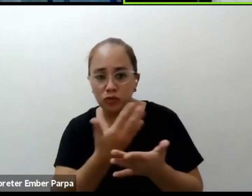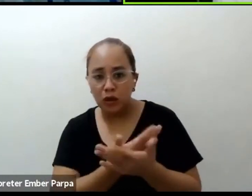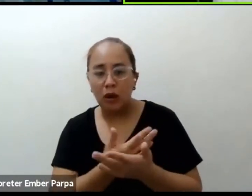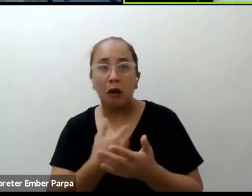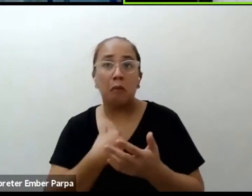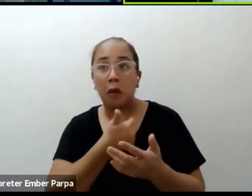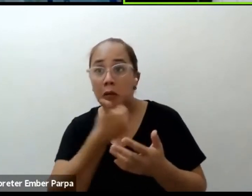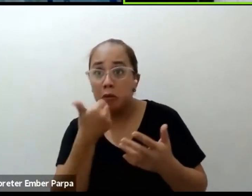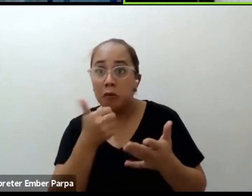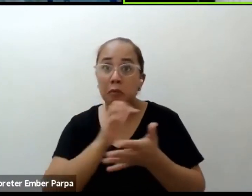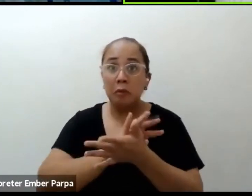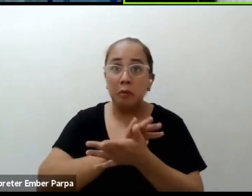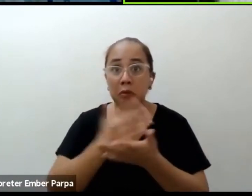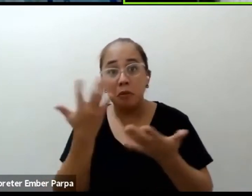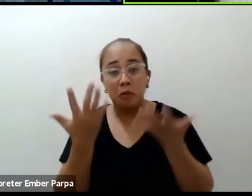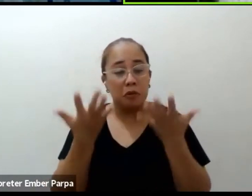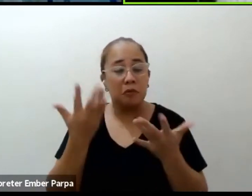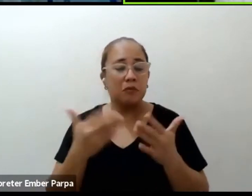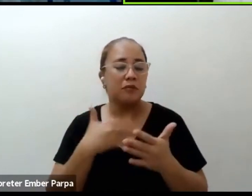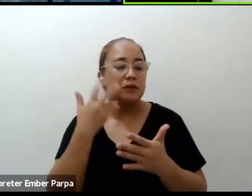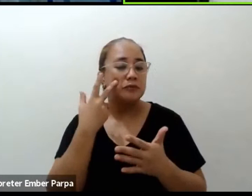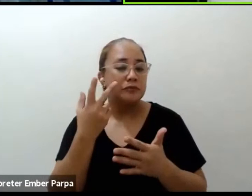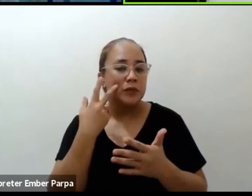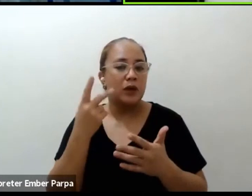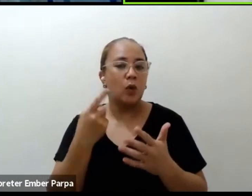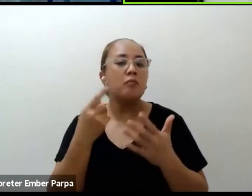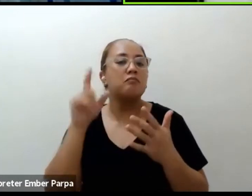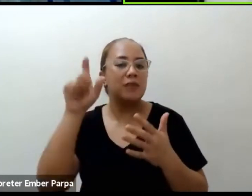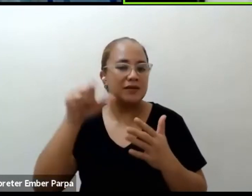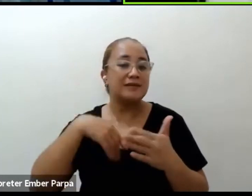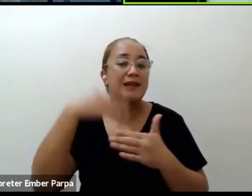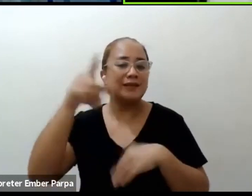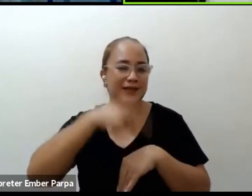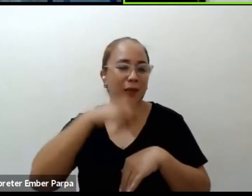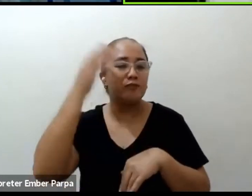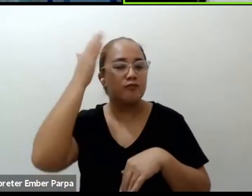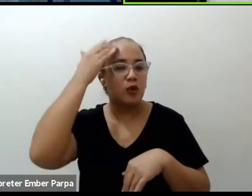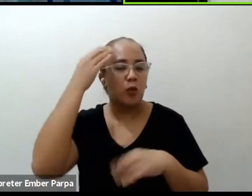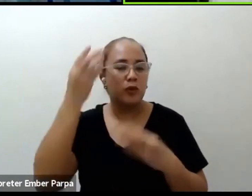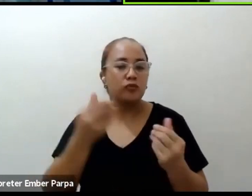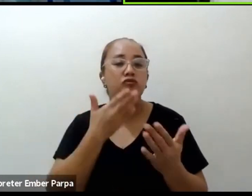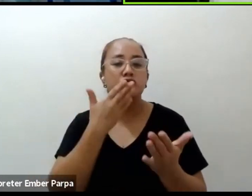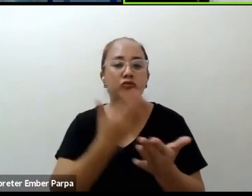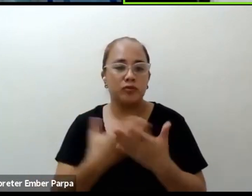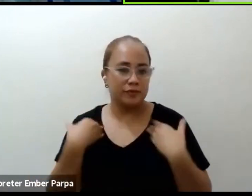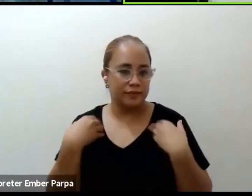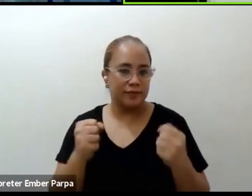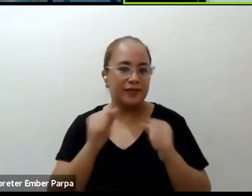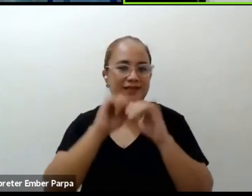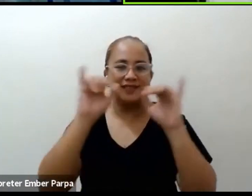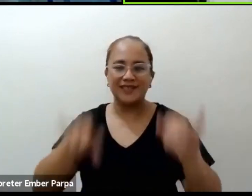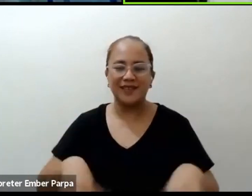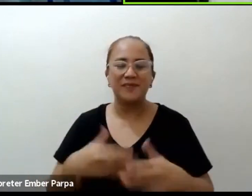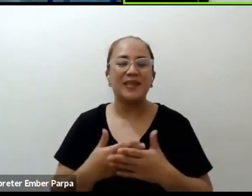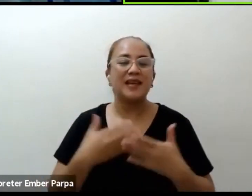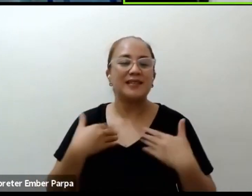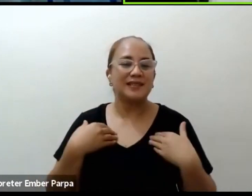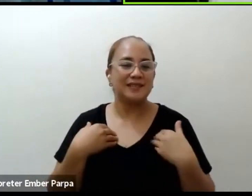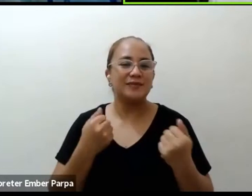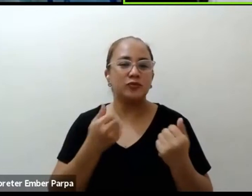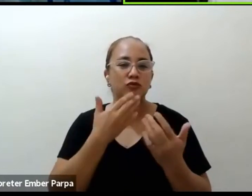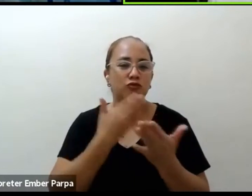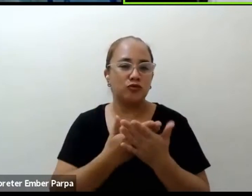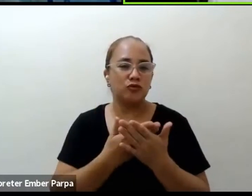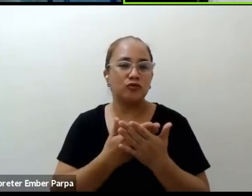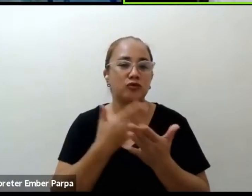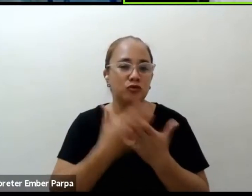pandemic will be properly addressed through good health system and through good governance.